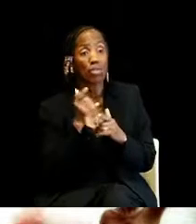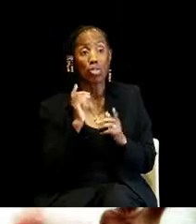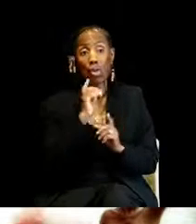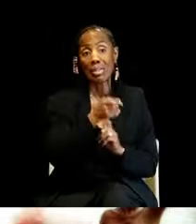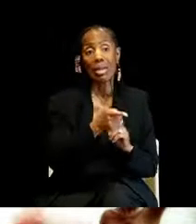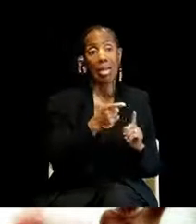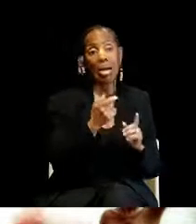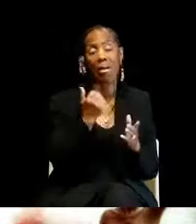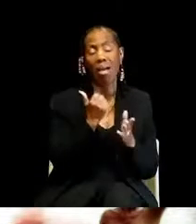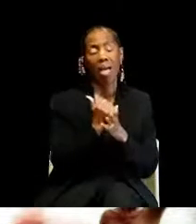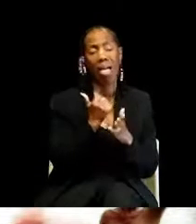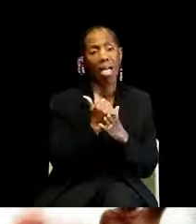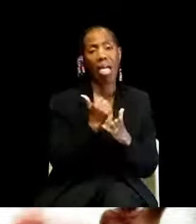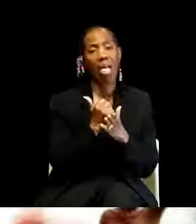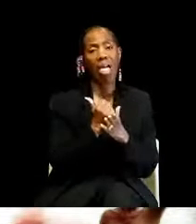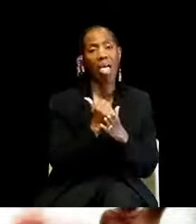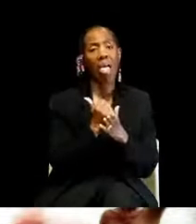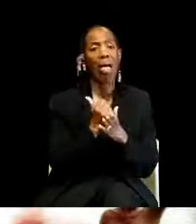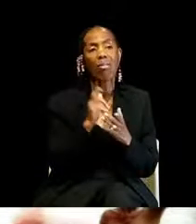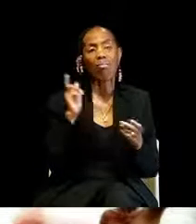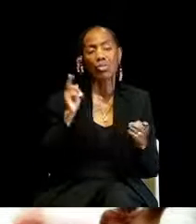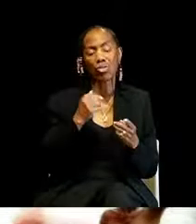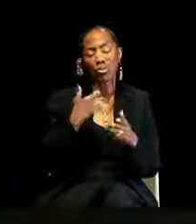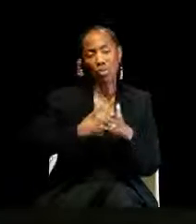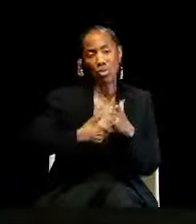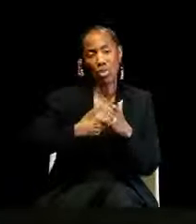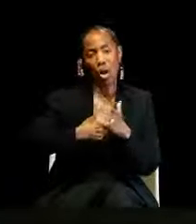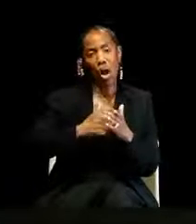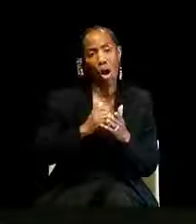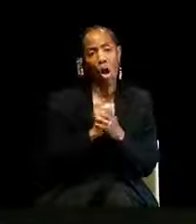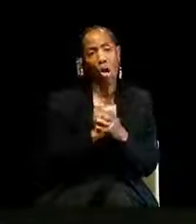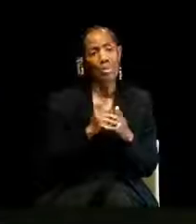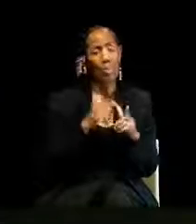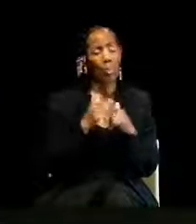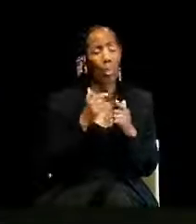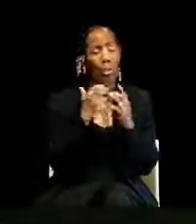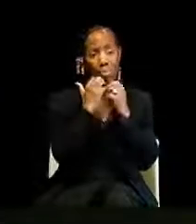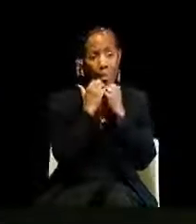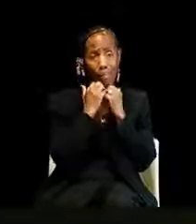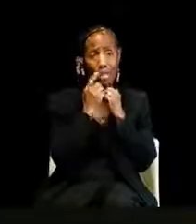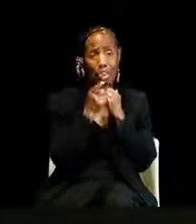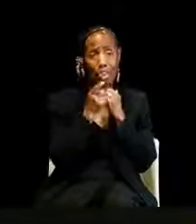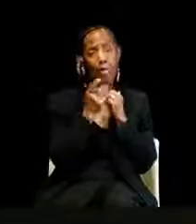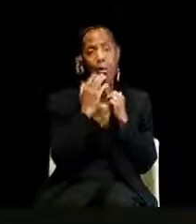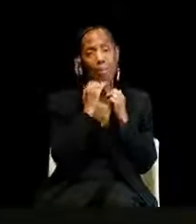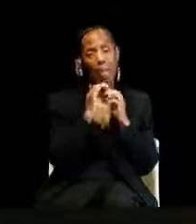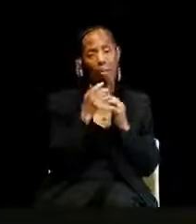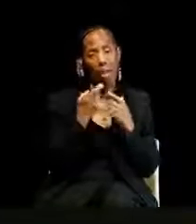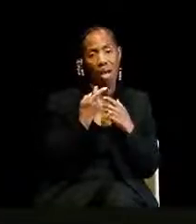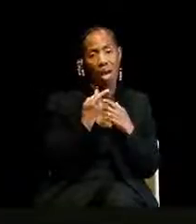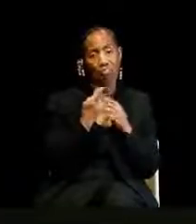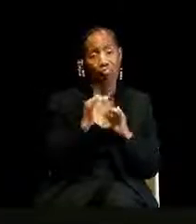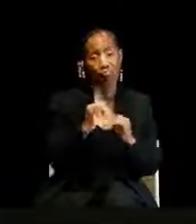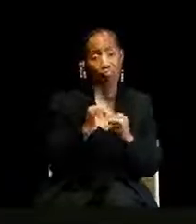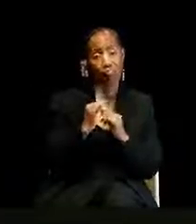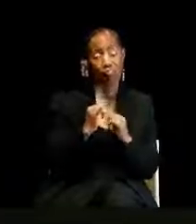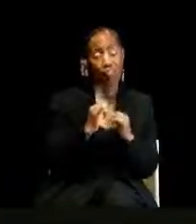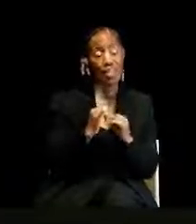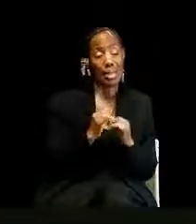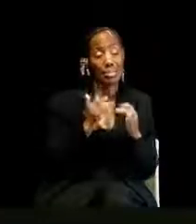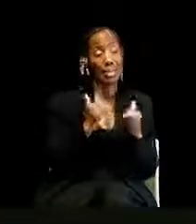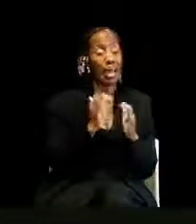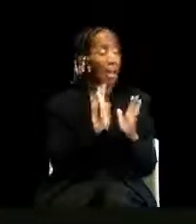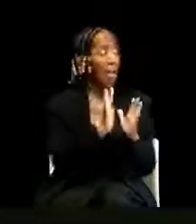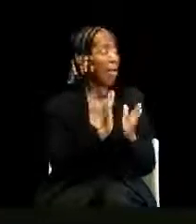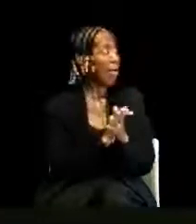go directly back into the events, and any amount that is meaningful to you is meaningful to us. All right. Enough of all